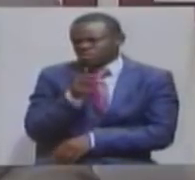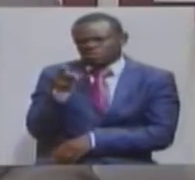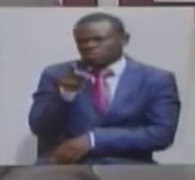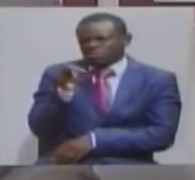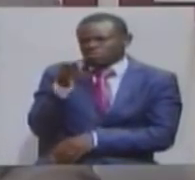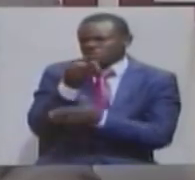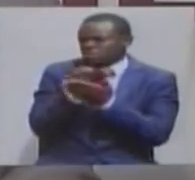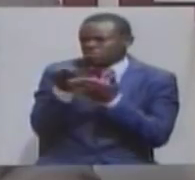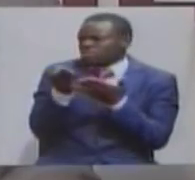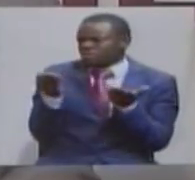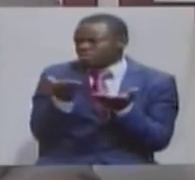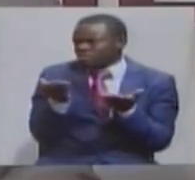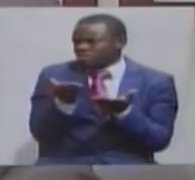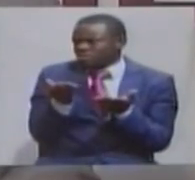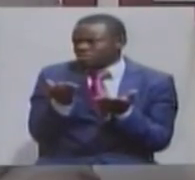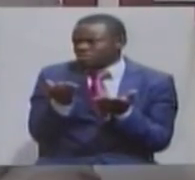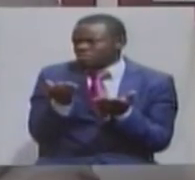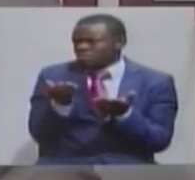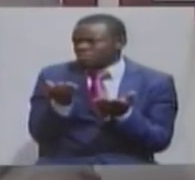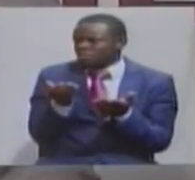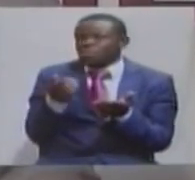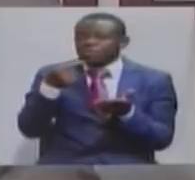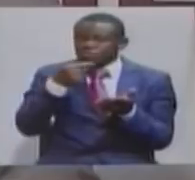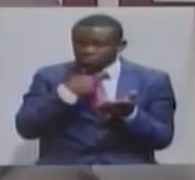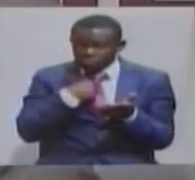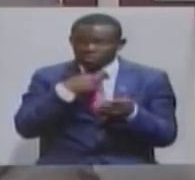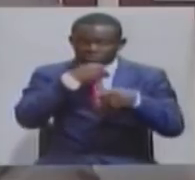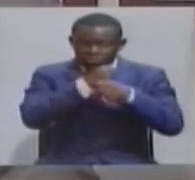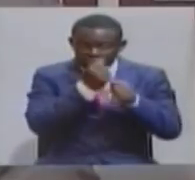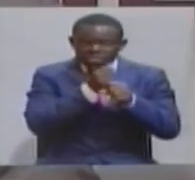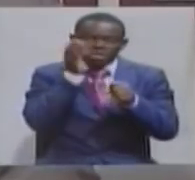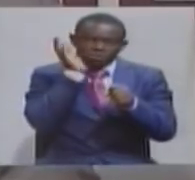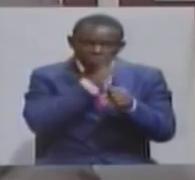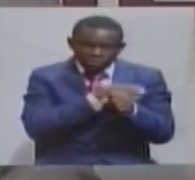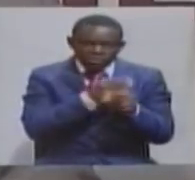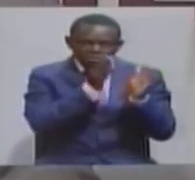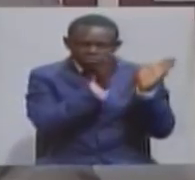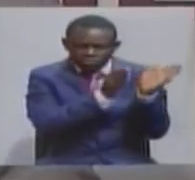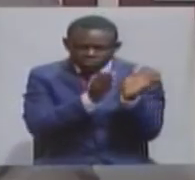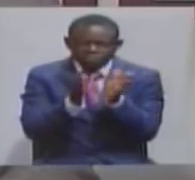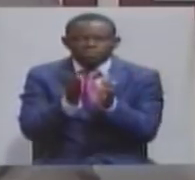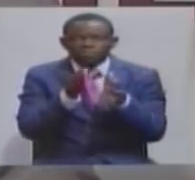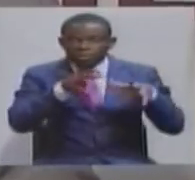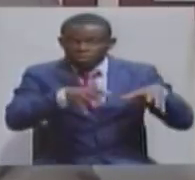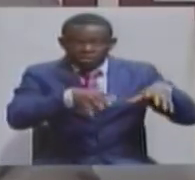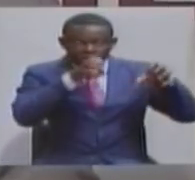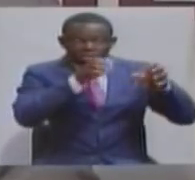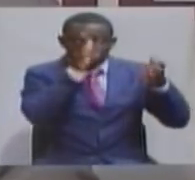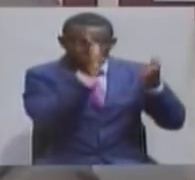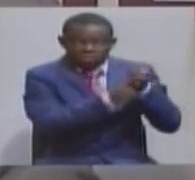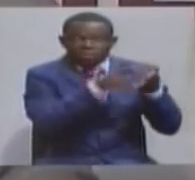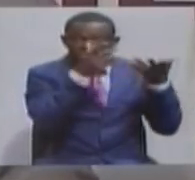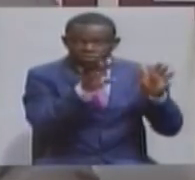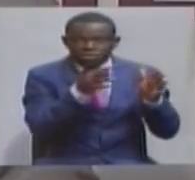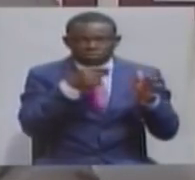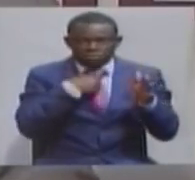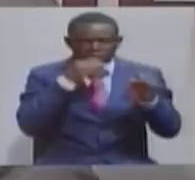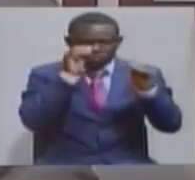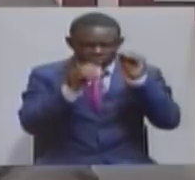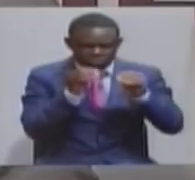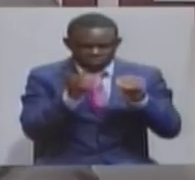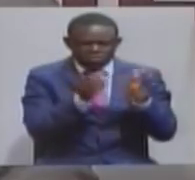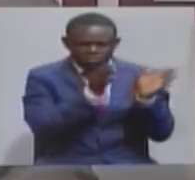Mr. Zulu, I have made a roadmap which was approved by Cabinet, which I presented to Parliament, first on